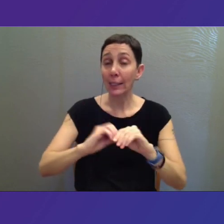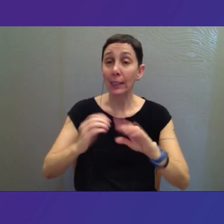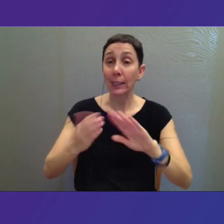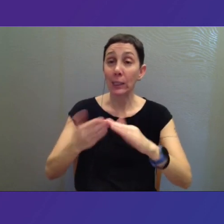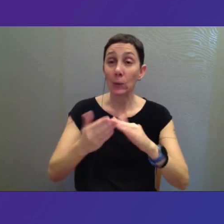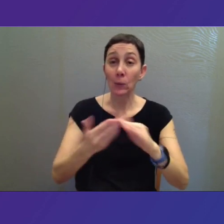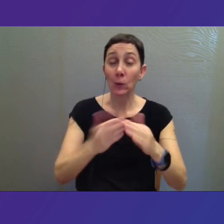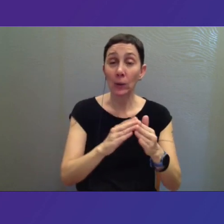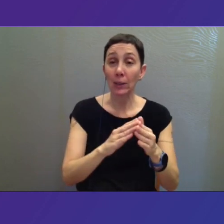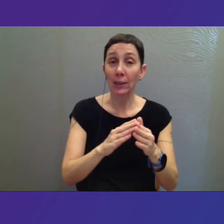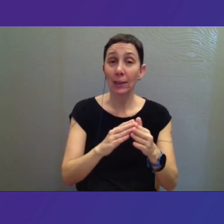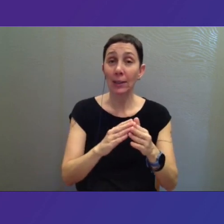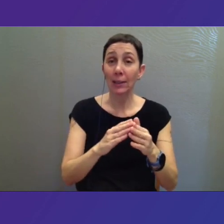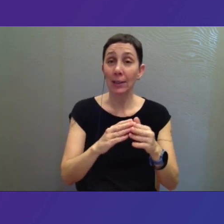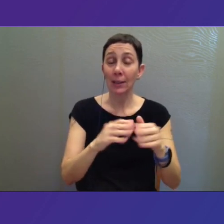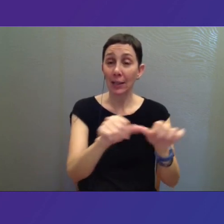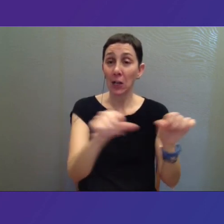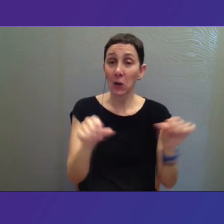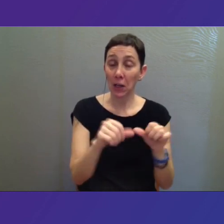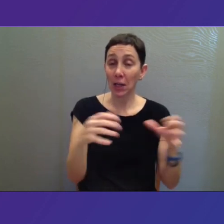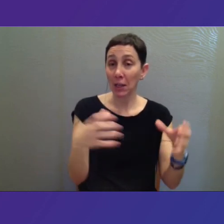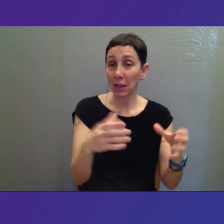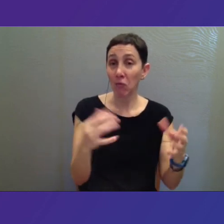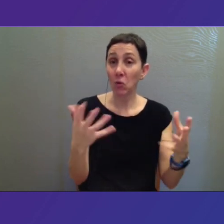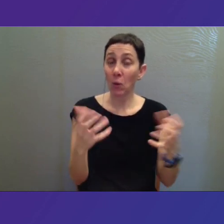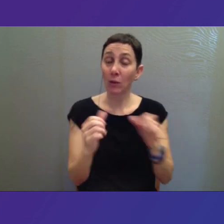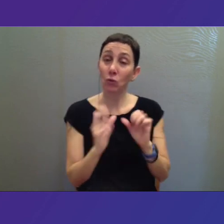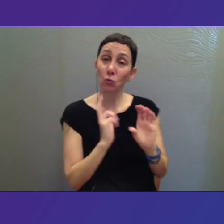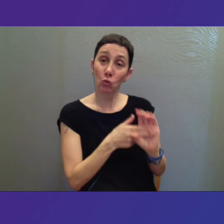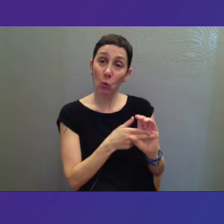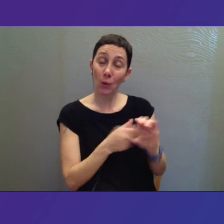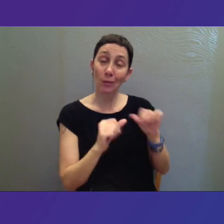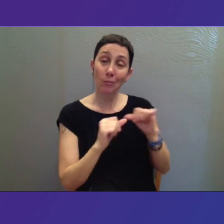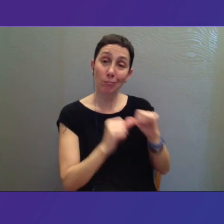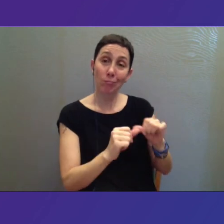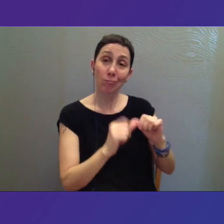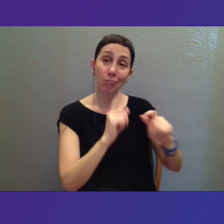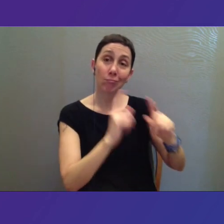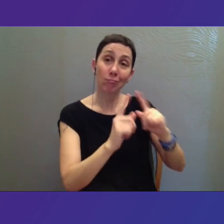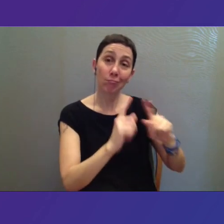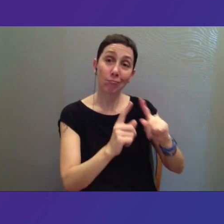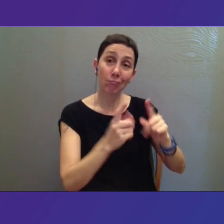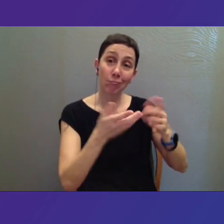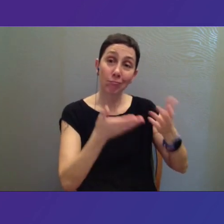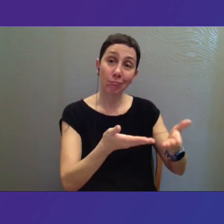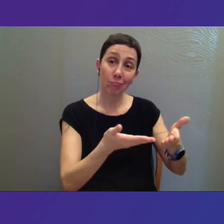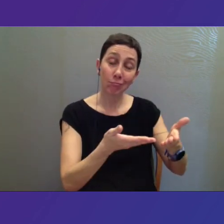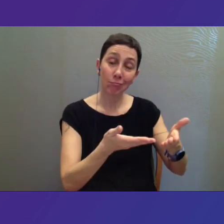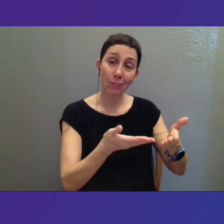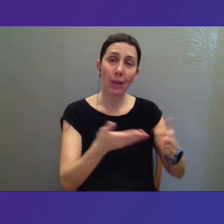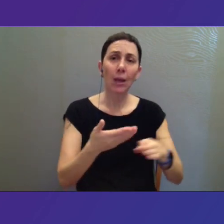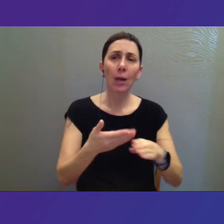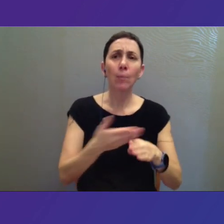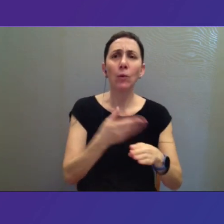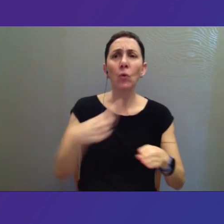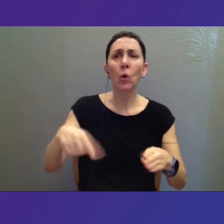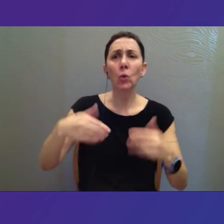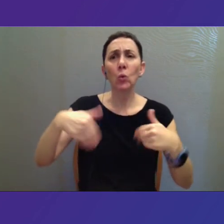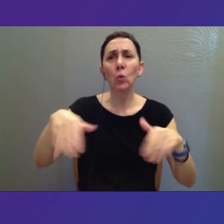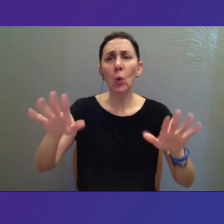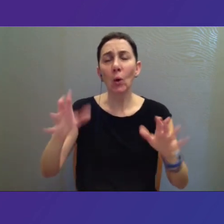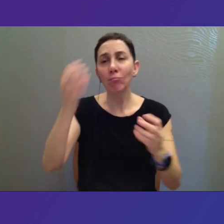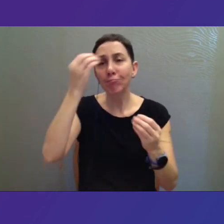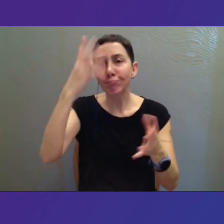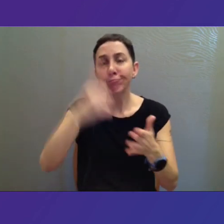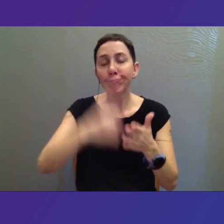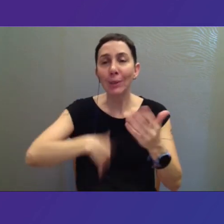questions and wrap up the conversations if you want to join us there. Before I let you go, just a heads up on what's